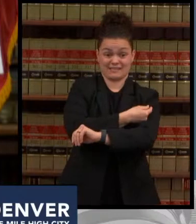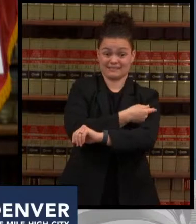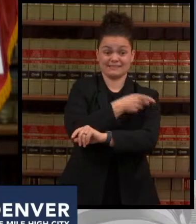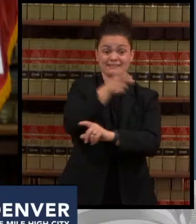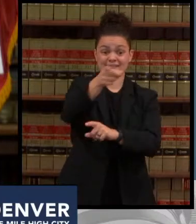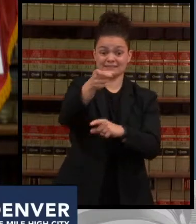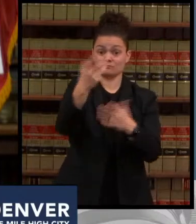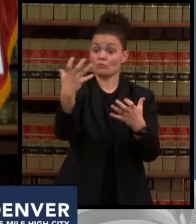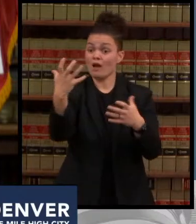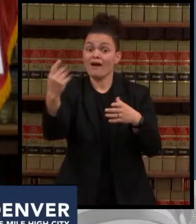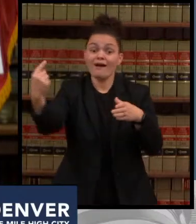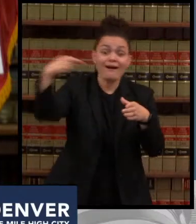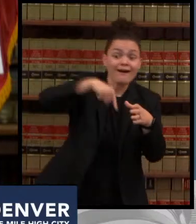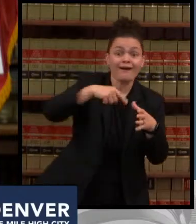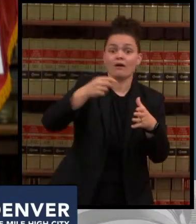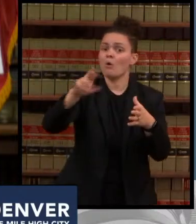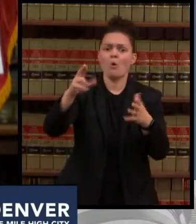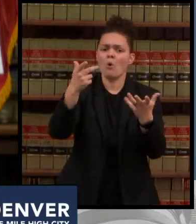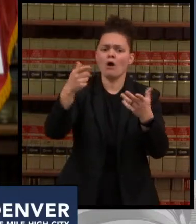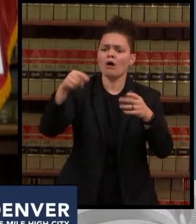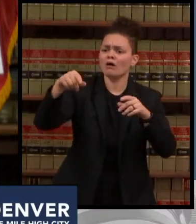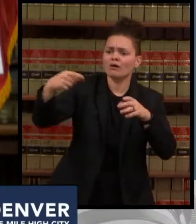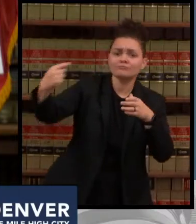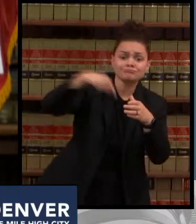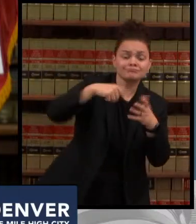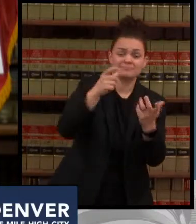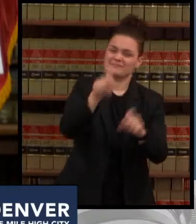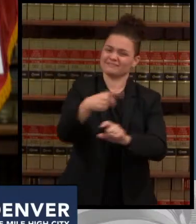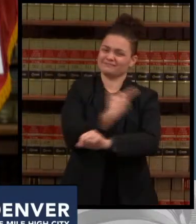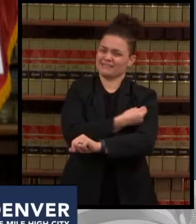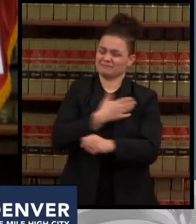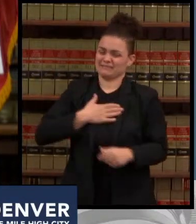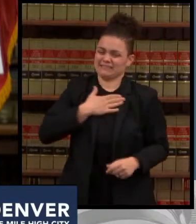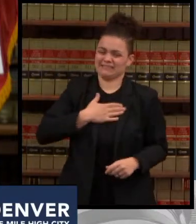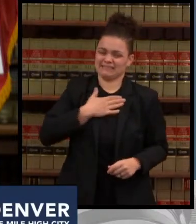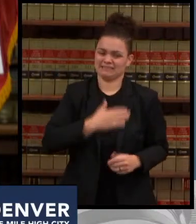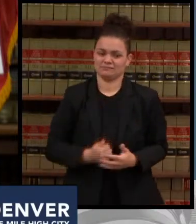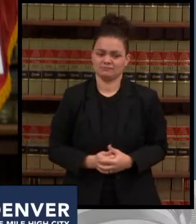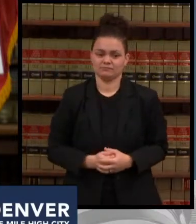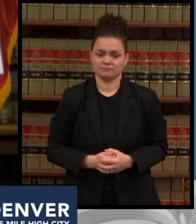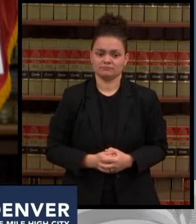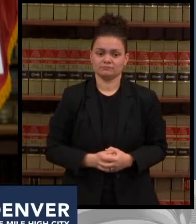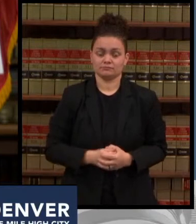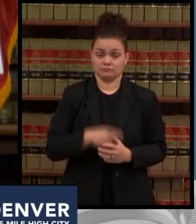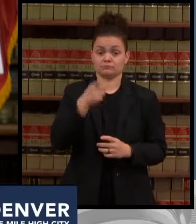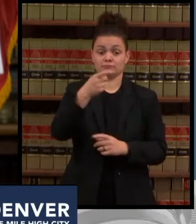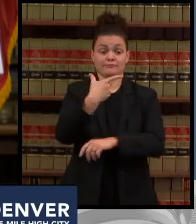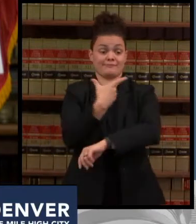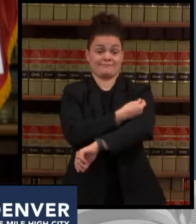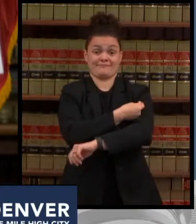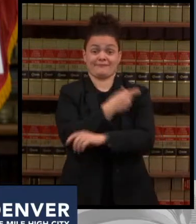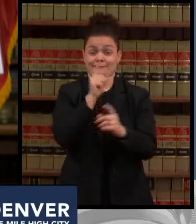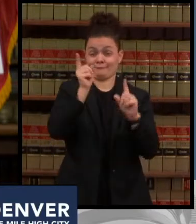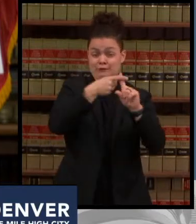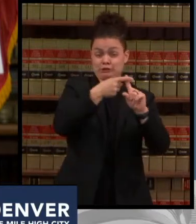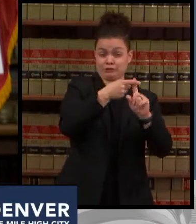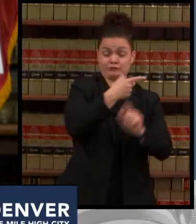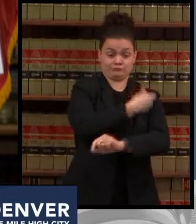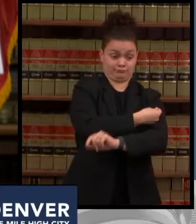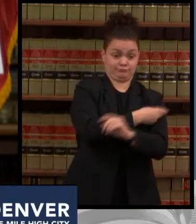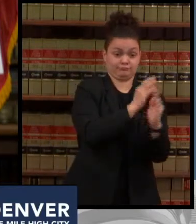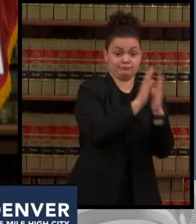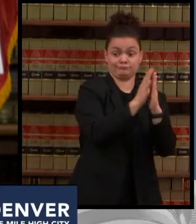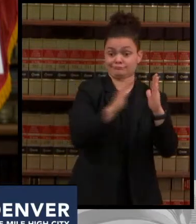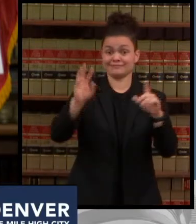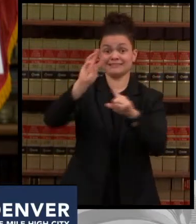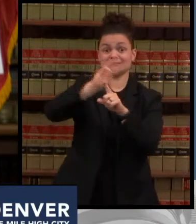vaccinated, don't forget to get your booster shot. They're now available to everyone over the age of 18, 6 months after your last